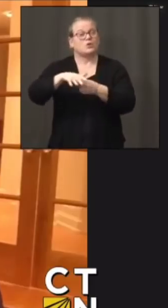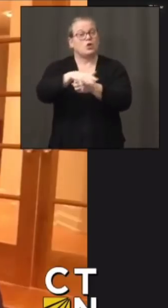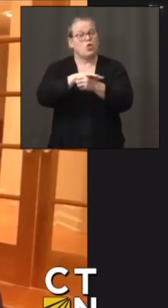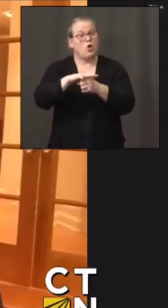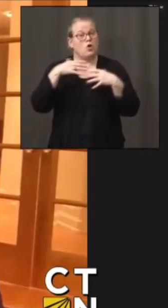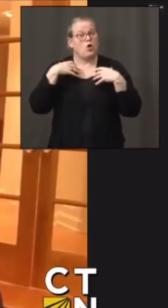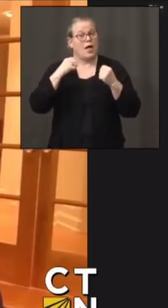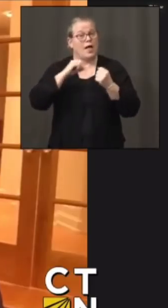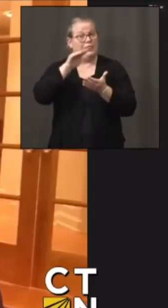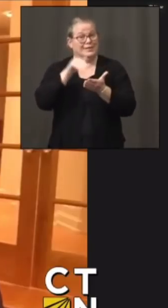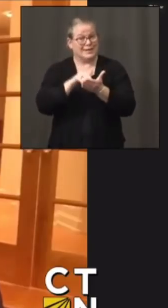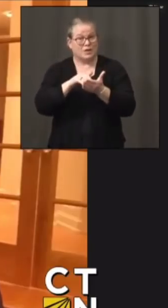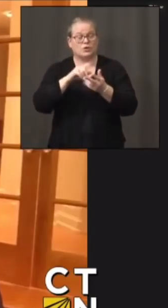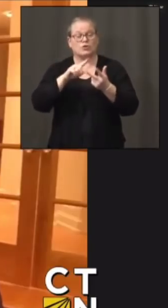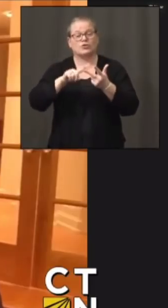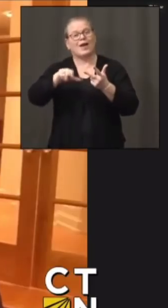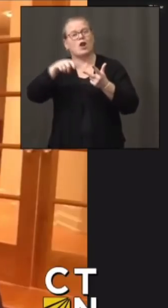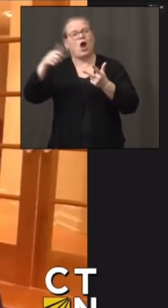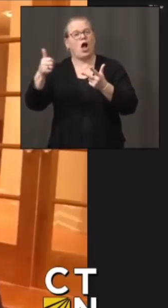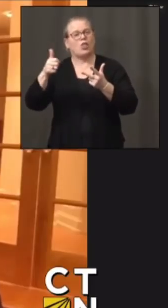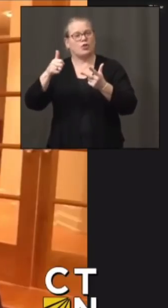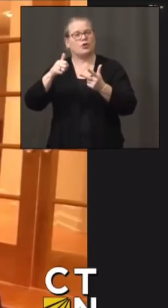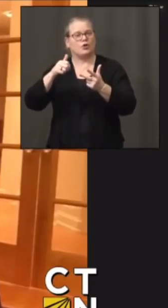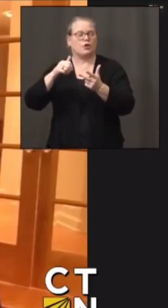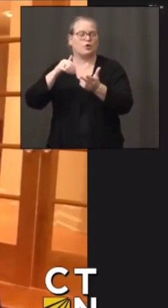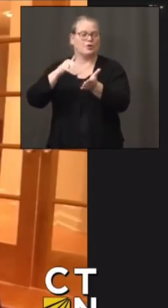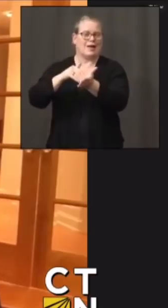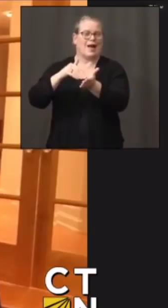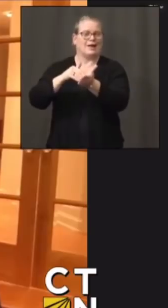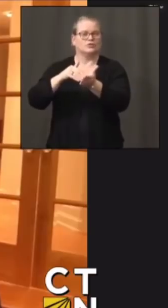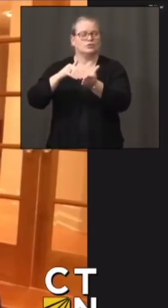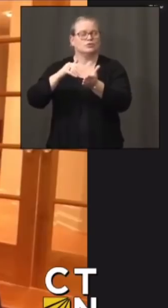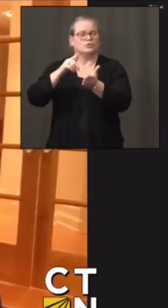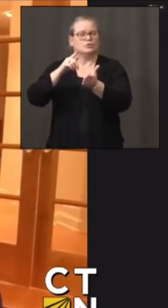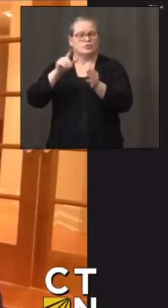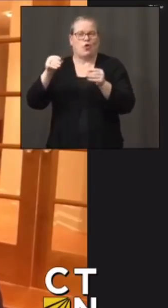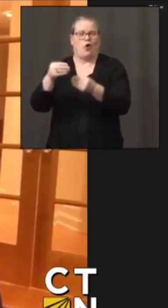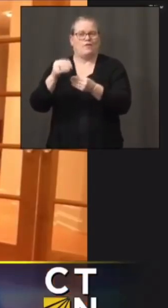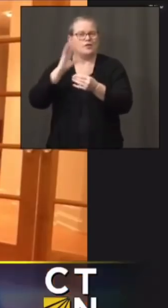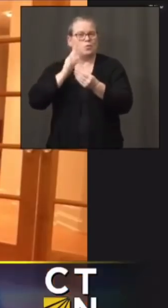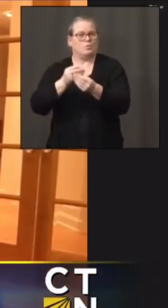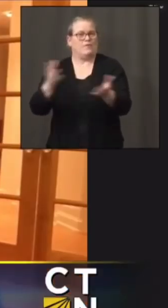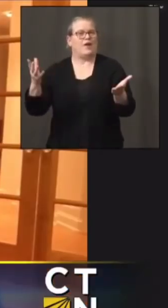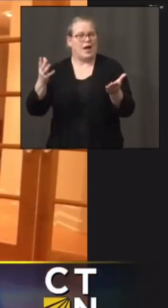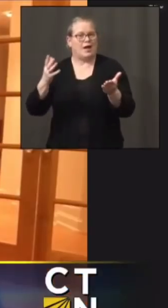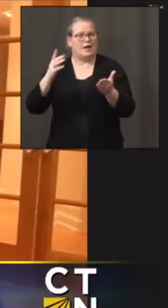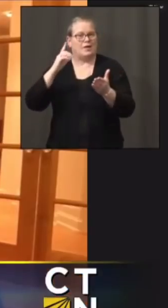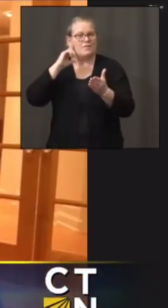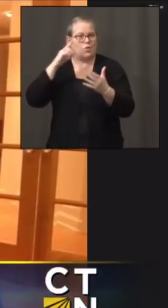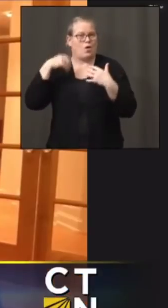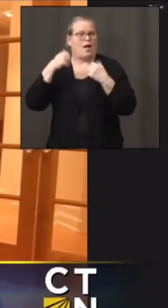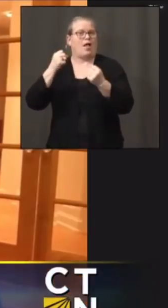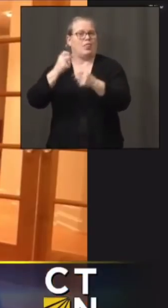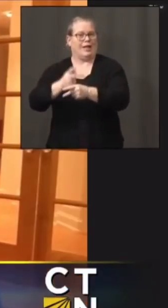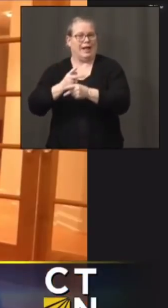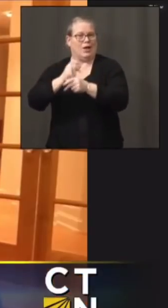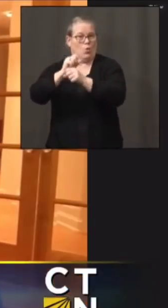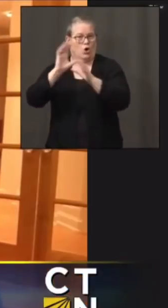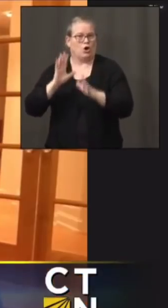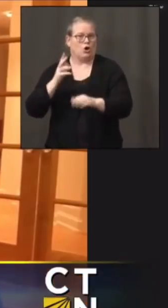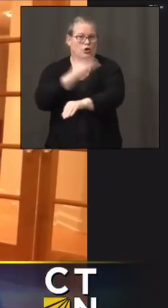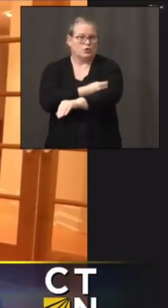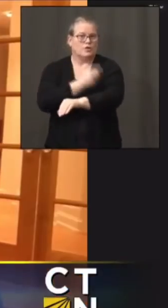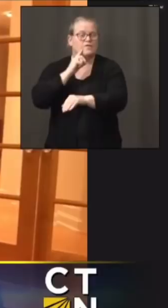will be administering vaccine to healthcare providers in phase 1A, and then will become an increasingly important part of the distribution into